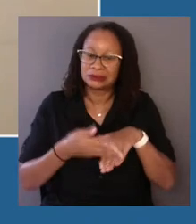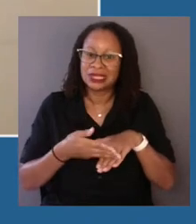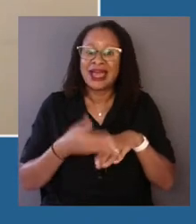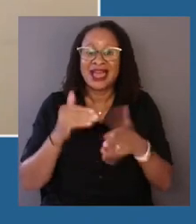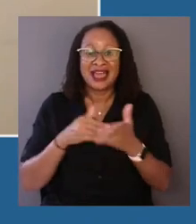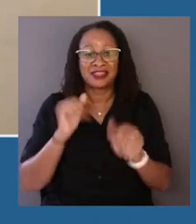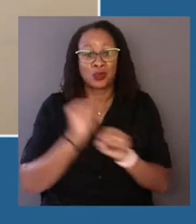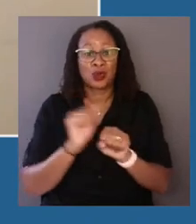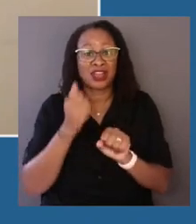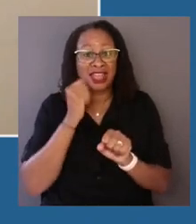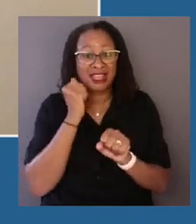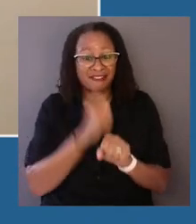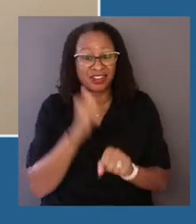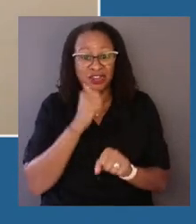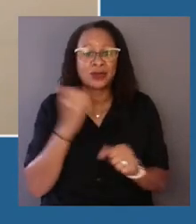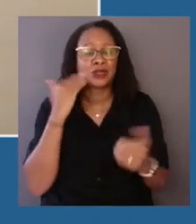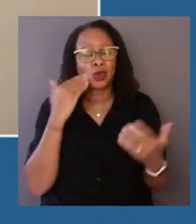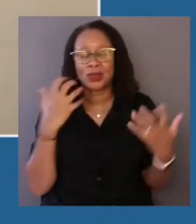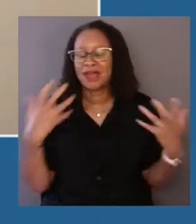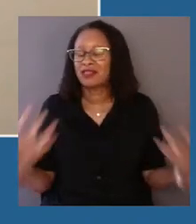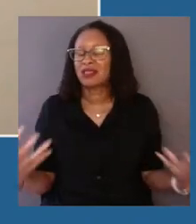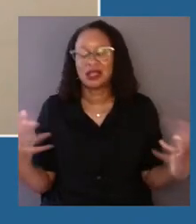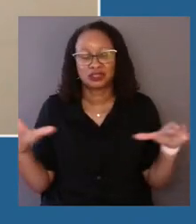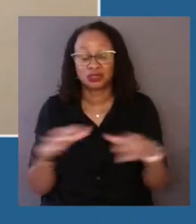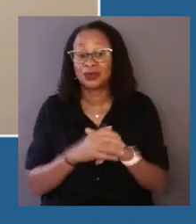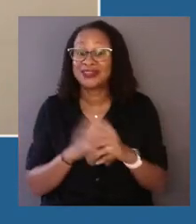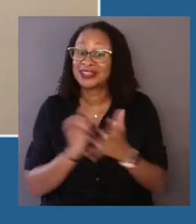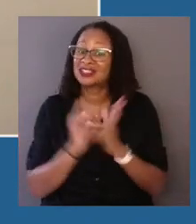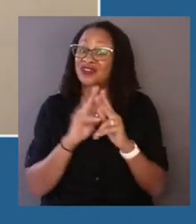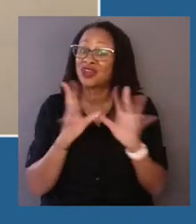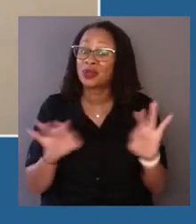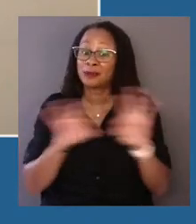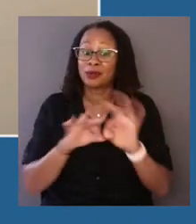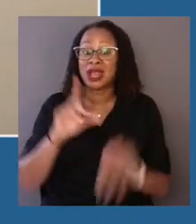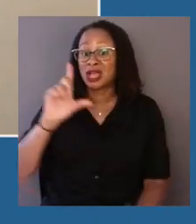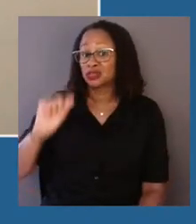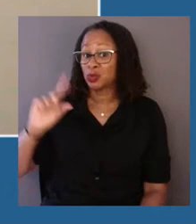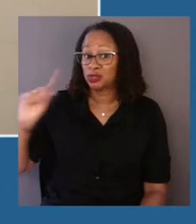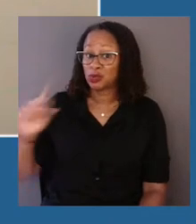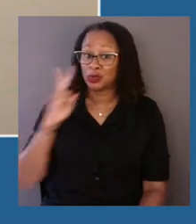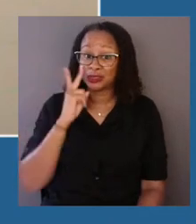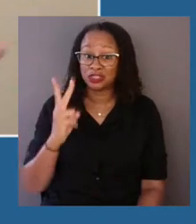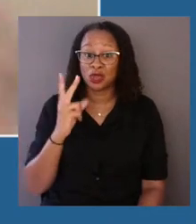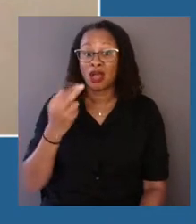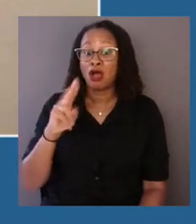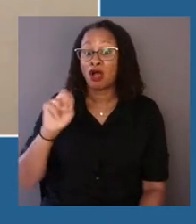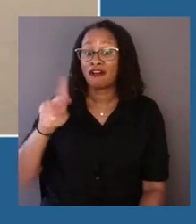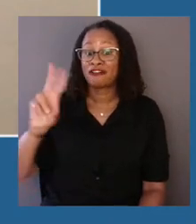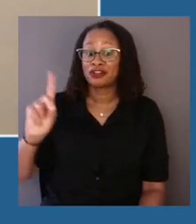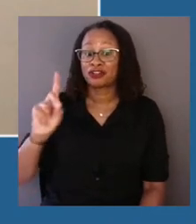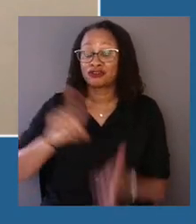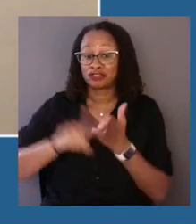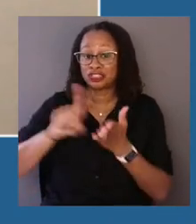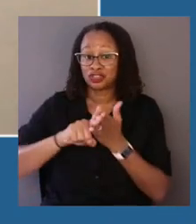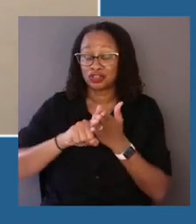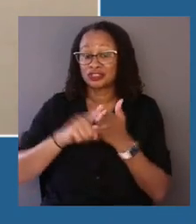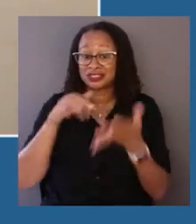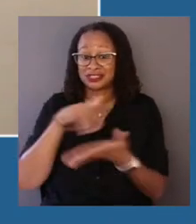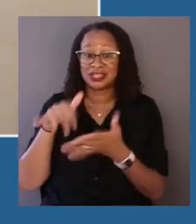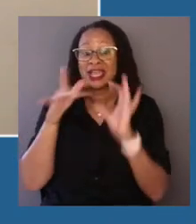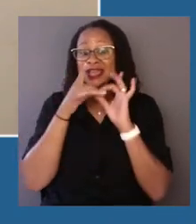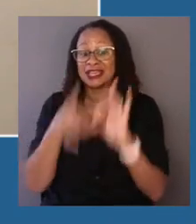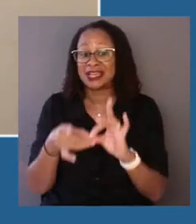that we have a lot to do. And this matters because in 2020, when we saw that Harvard research study linking air pollution to